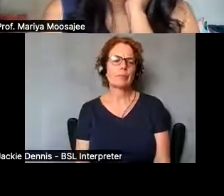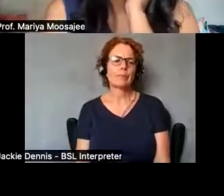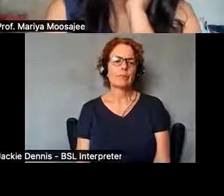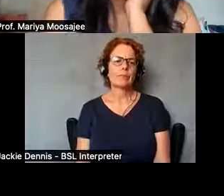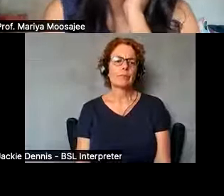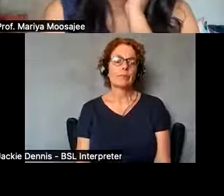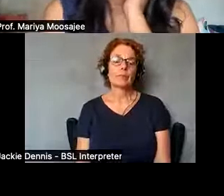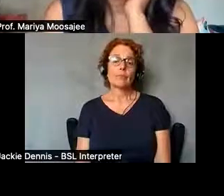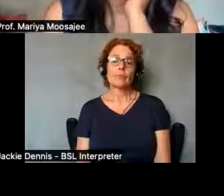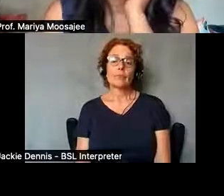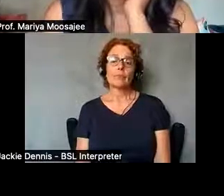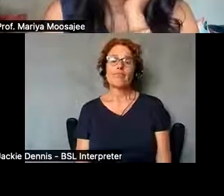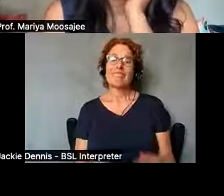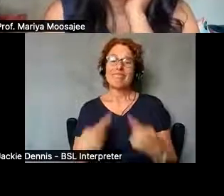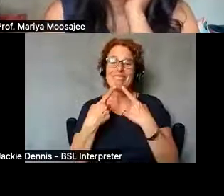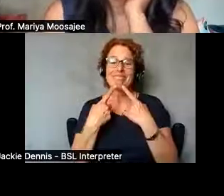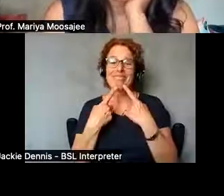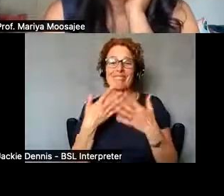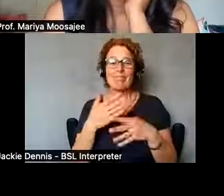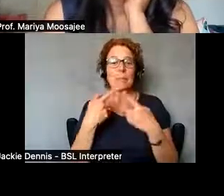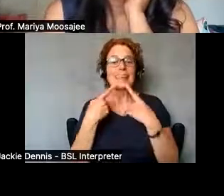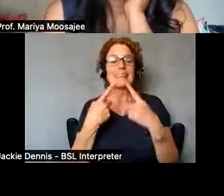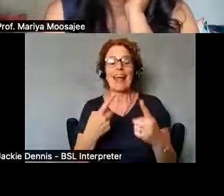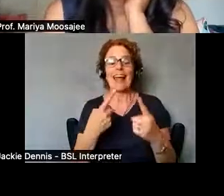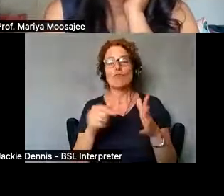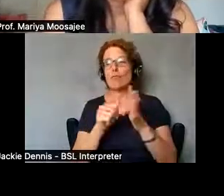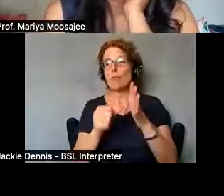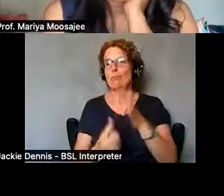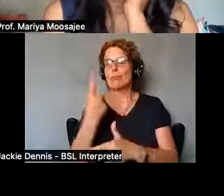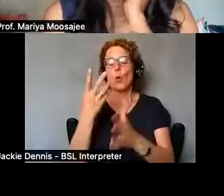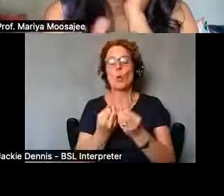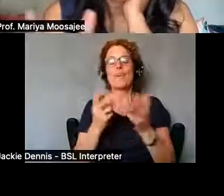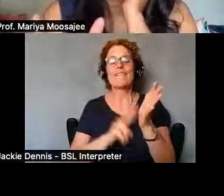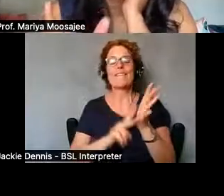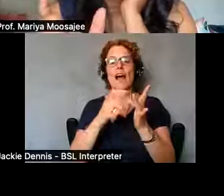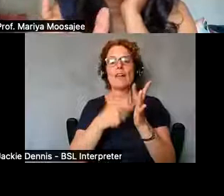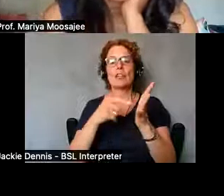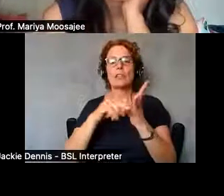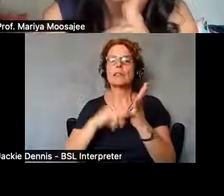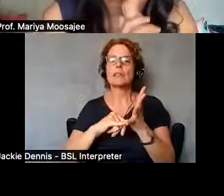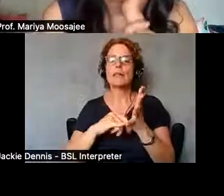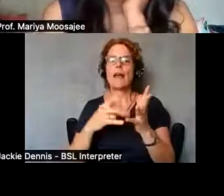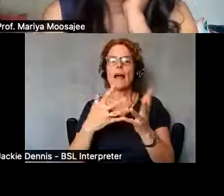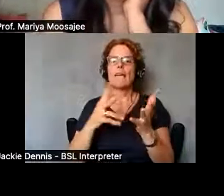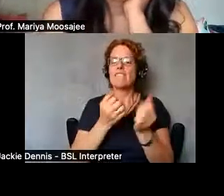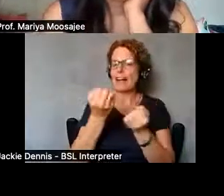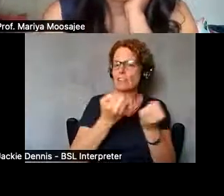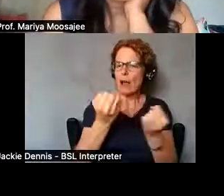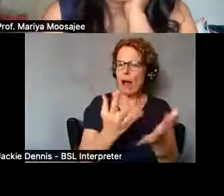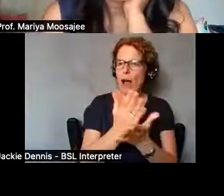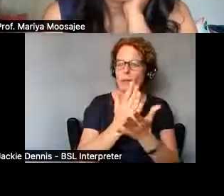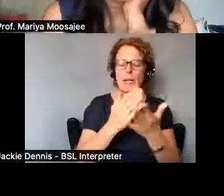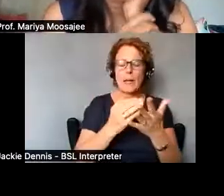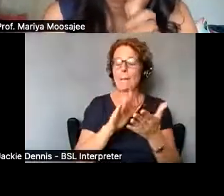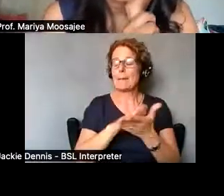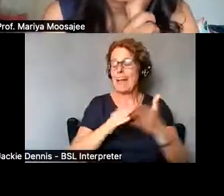So I've told you that the problem with viral vectors is that they have a limitation in the size of the genes that it